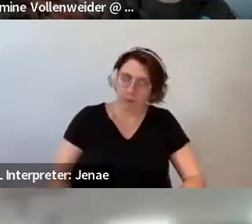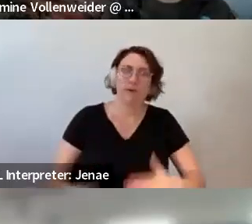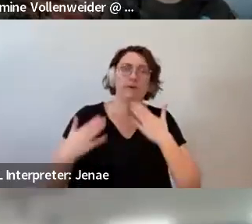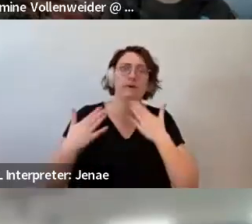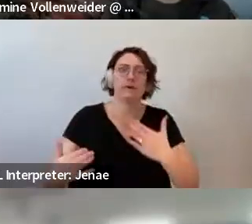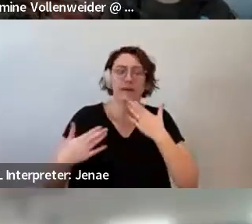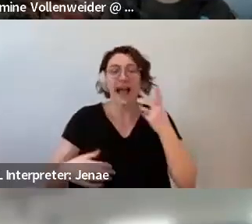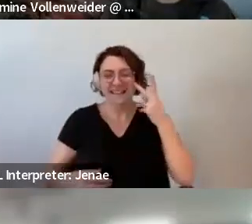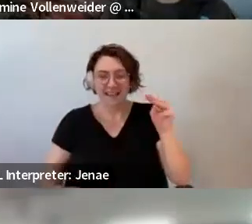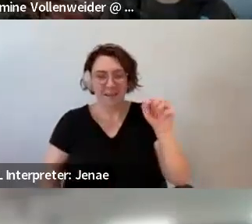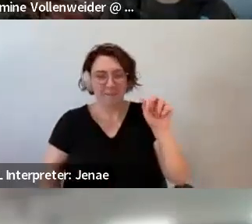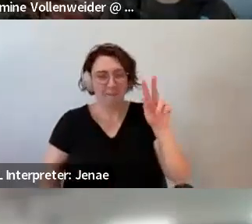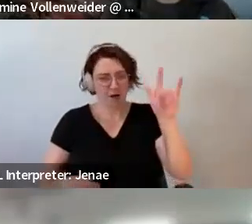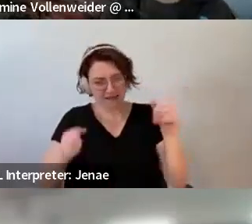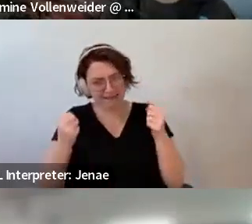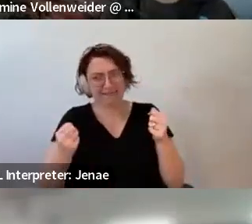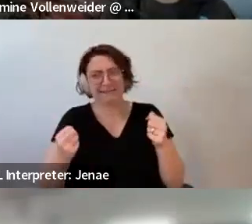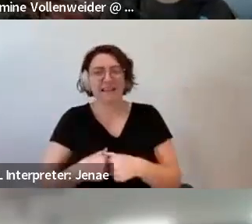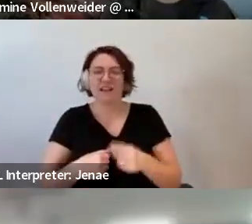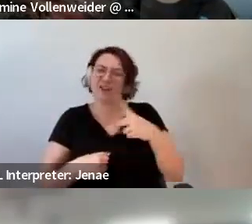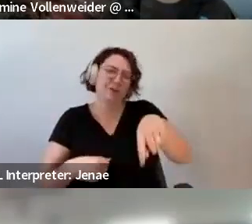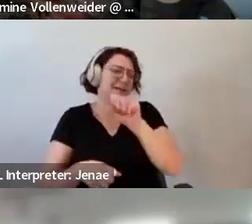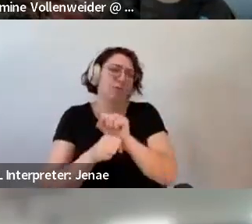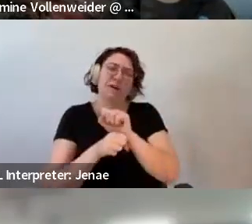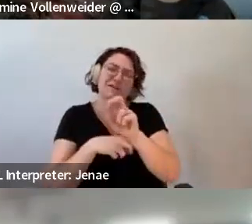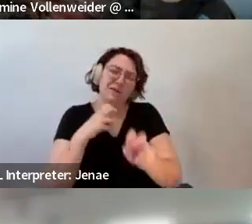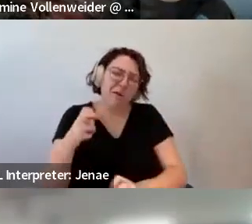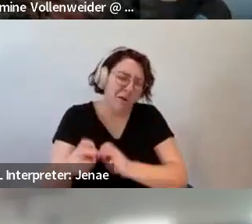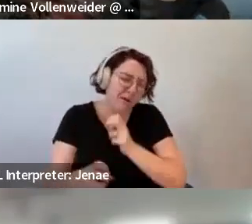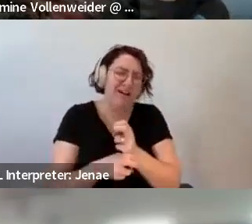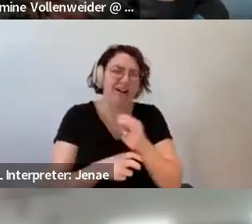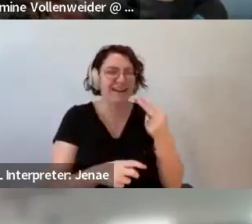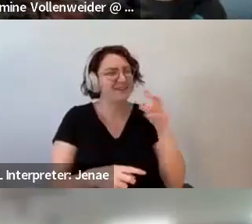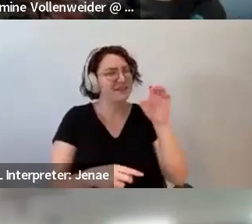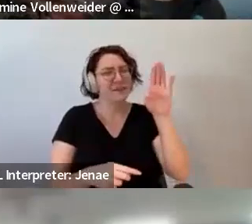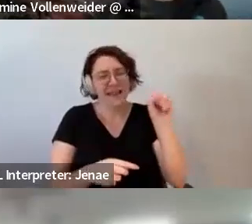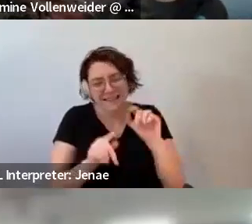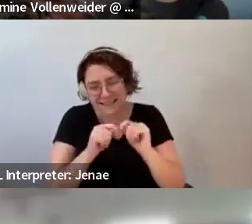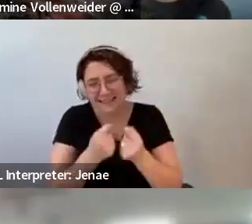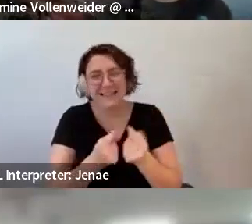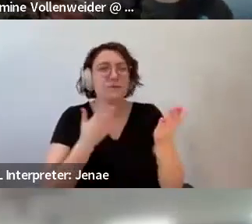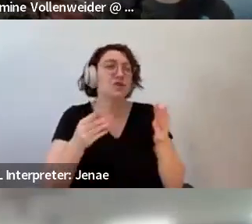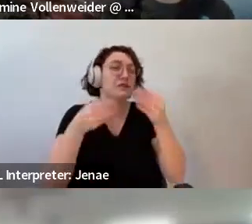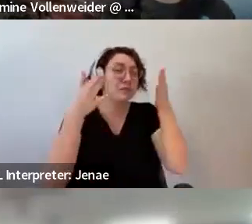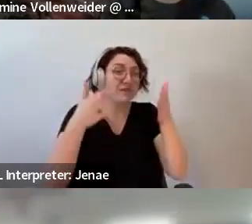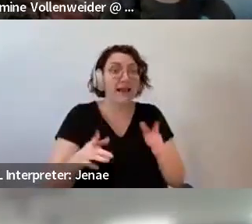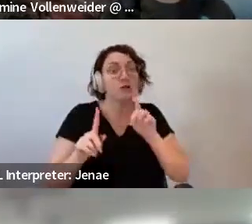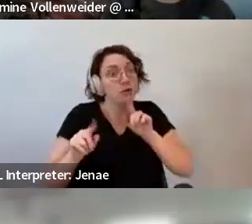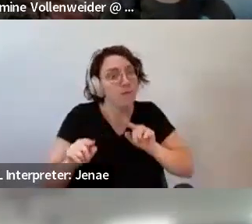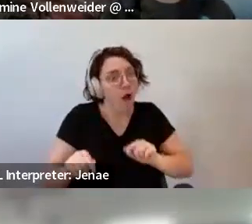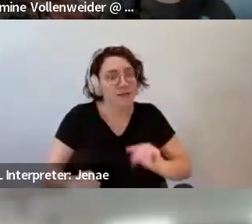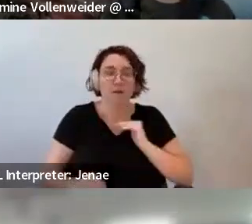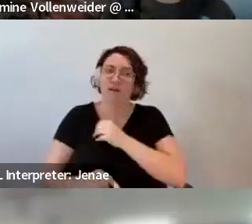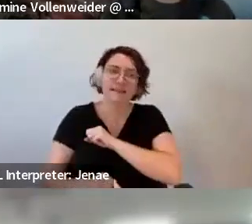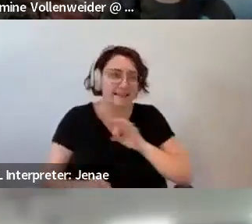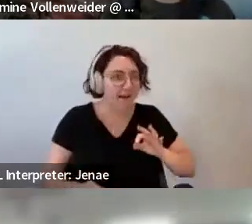Marty's on here too, shaking her head. You guys have been working so hard, the HCBS team, service providers, you guys have been working so hard to be responsive to our staff so that